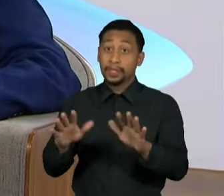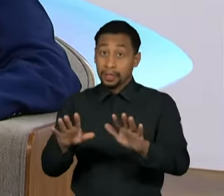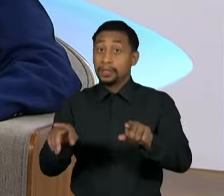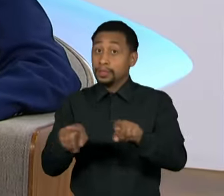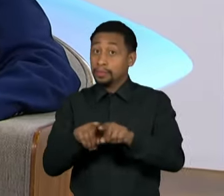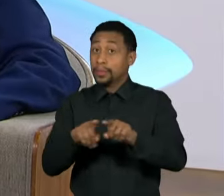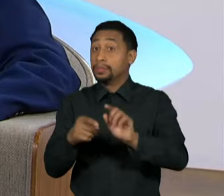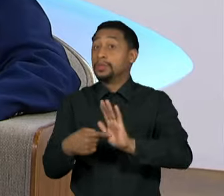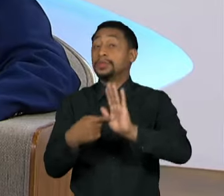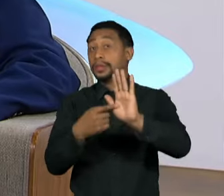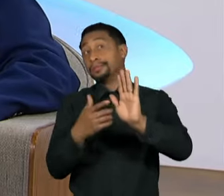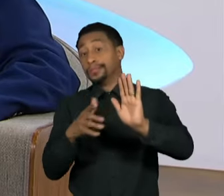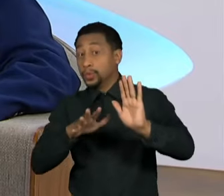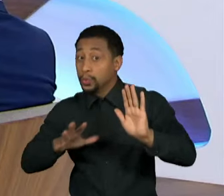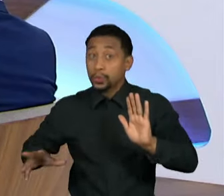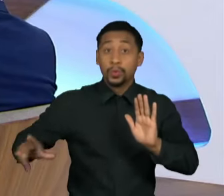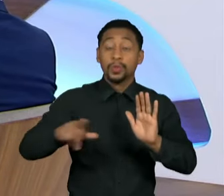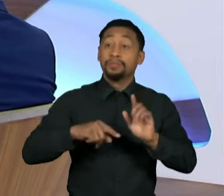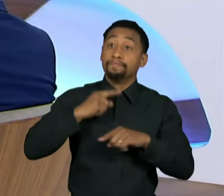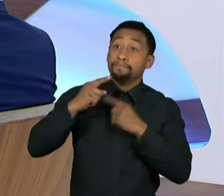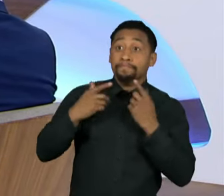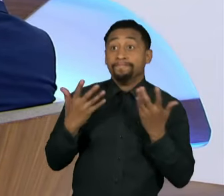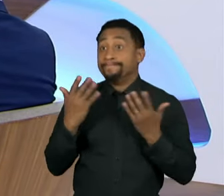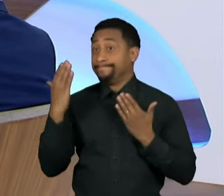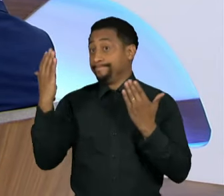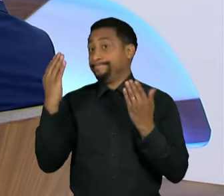for all of us. Governos, inclusive.